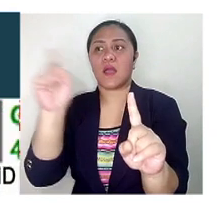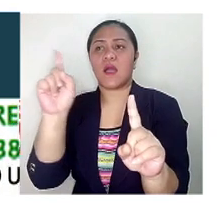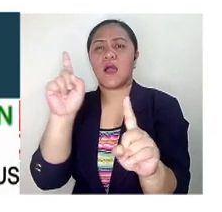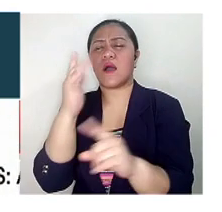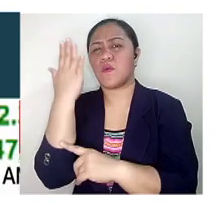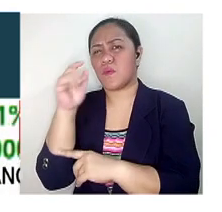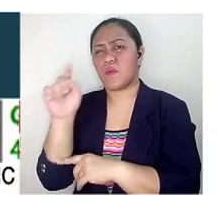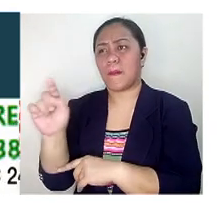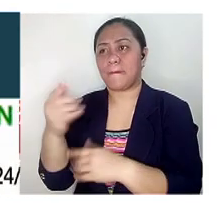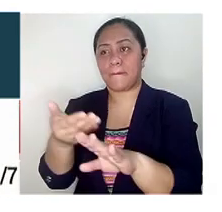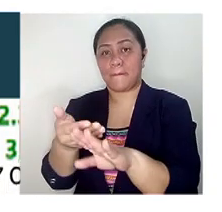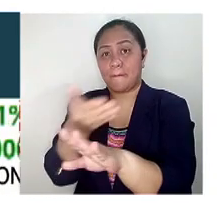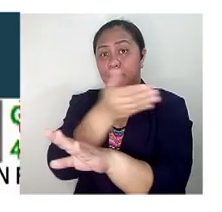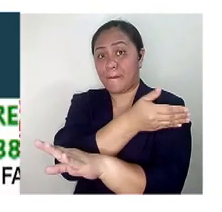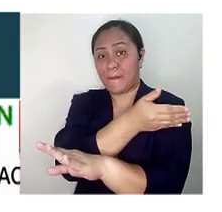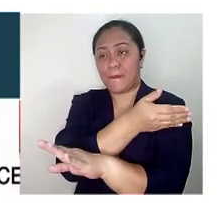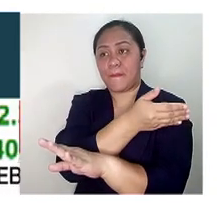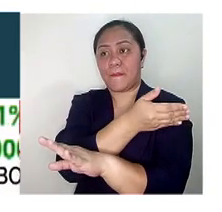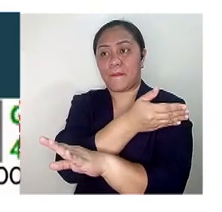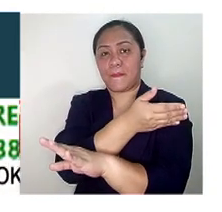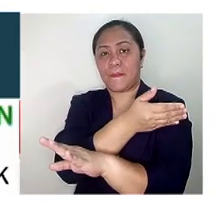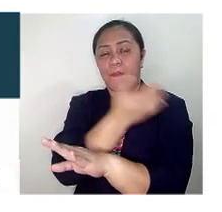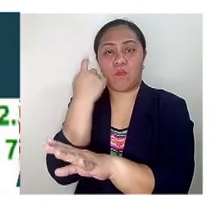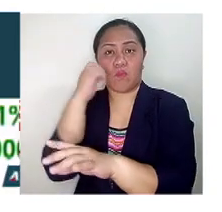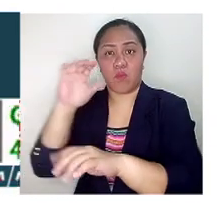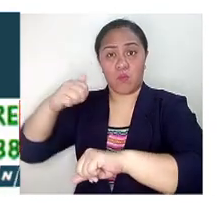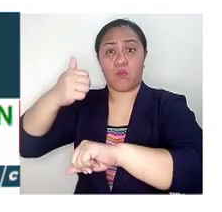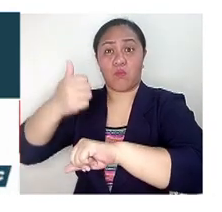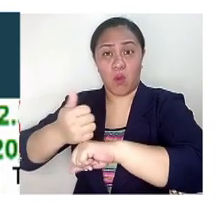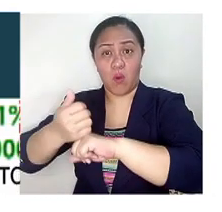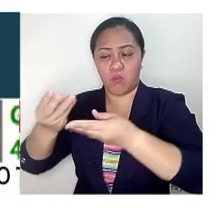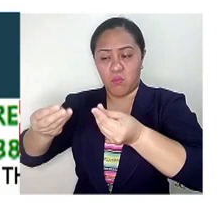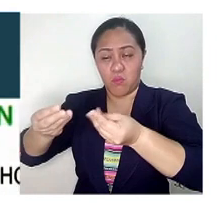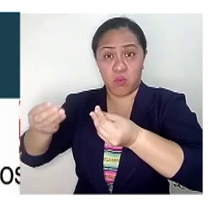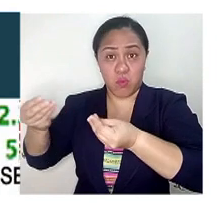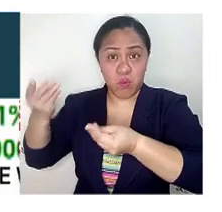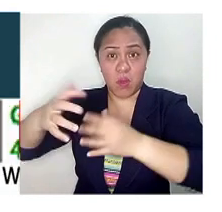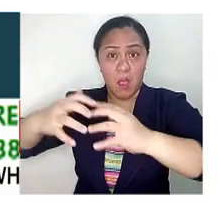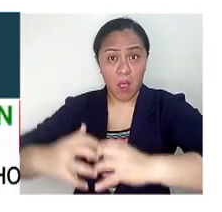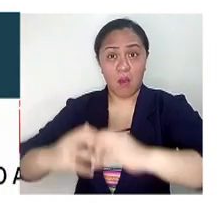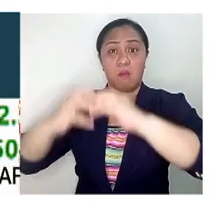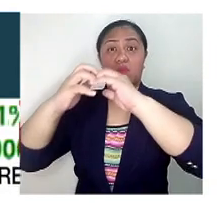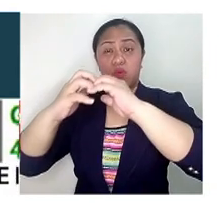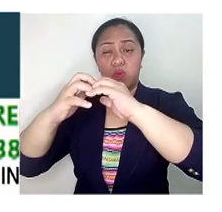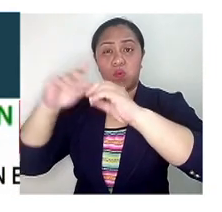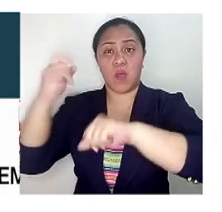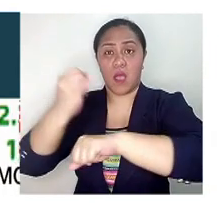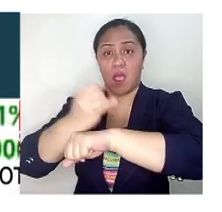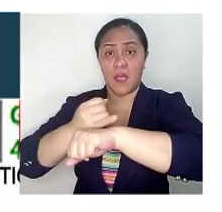before the first crystal of sand was put there to build these man-made islands,